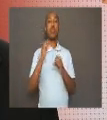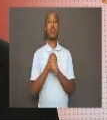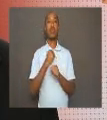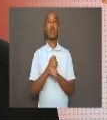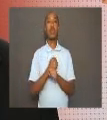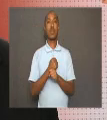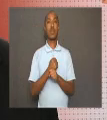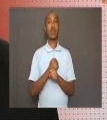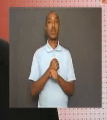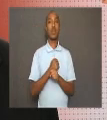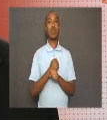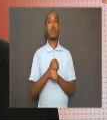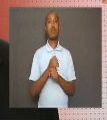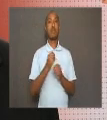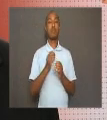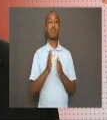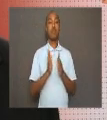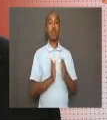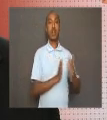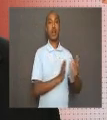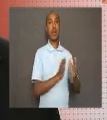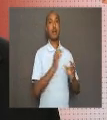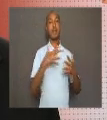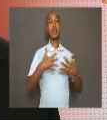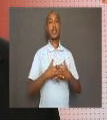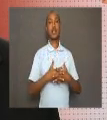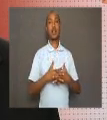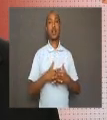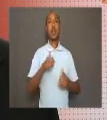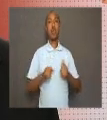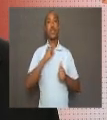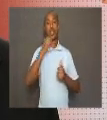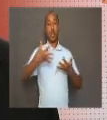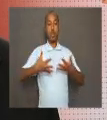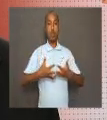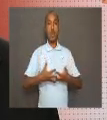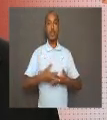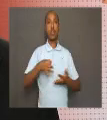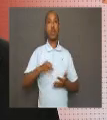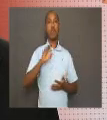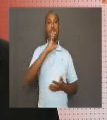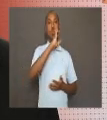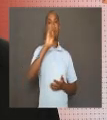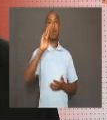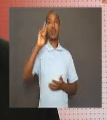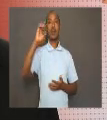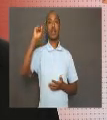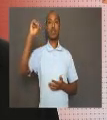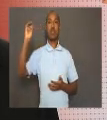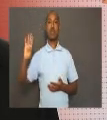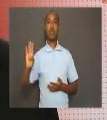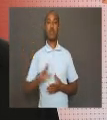produce Bordeaux mixture, which is a combination of copper 2